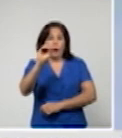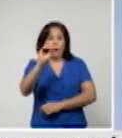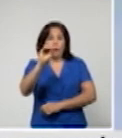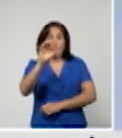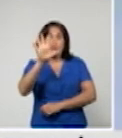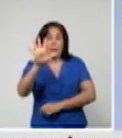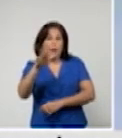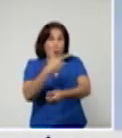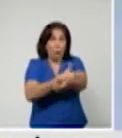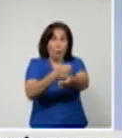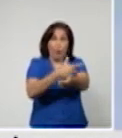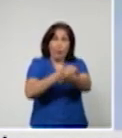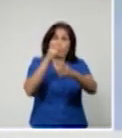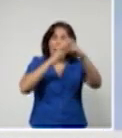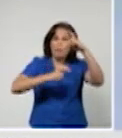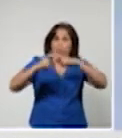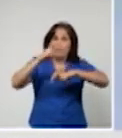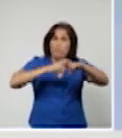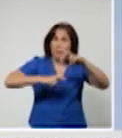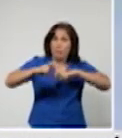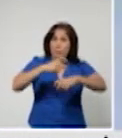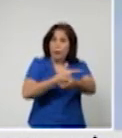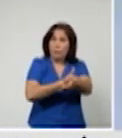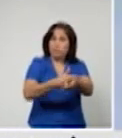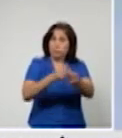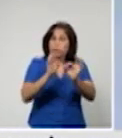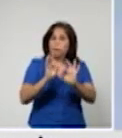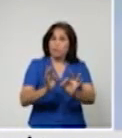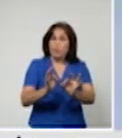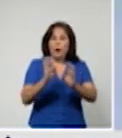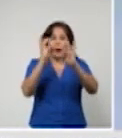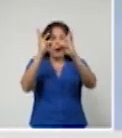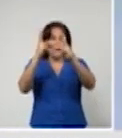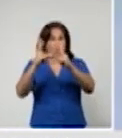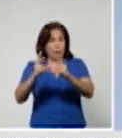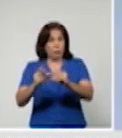the pandemic began to